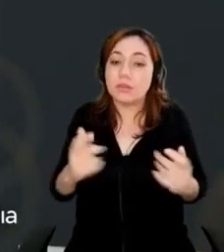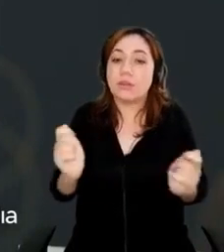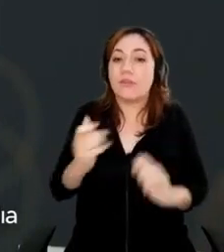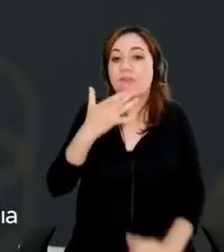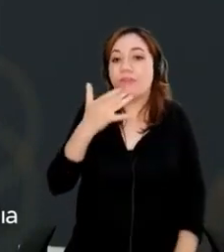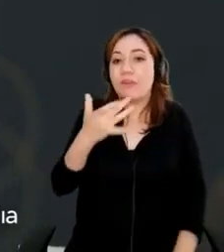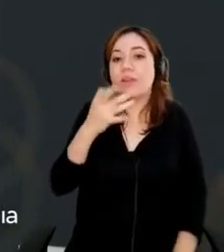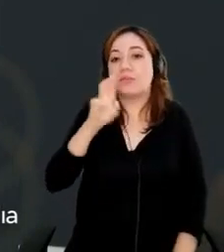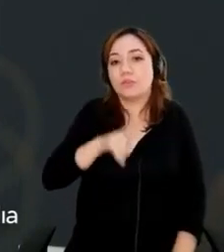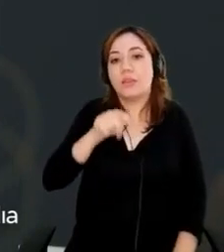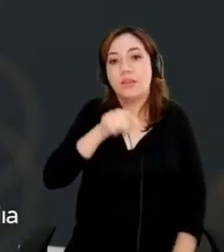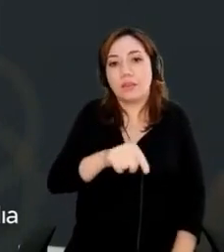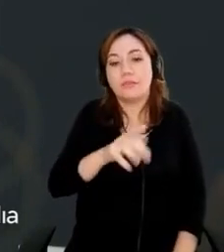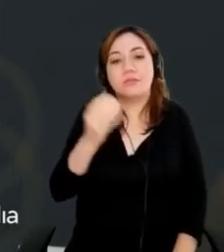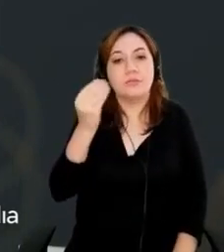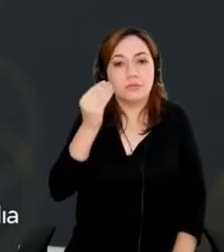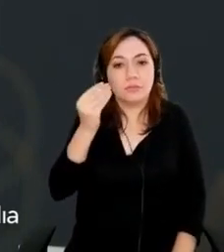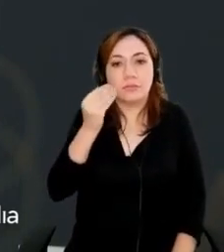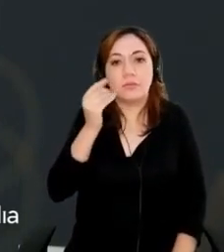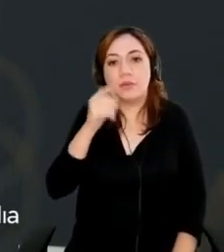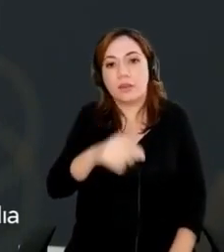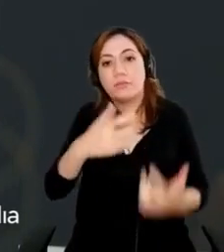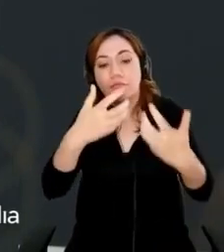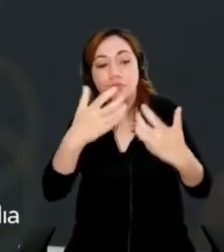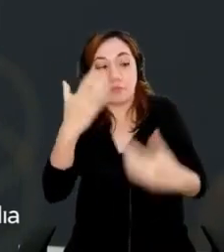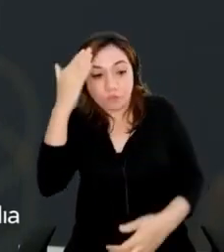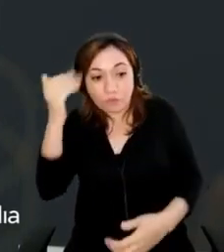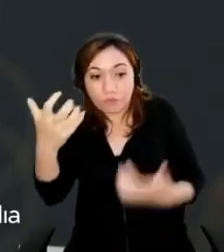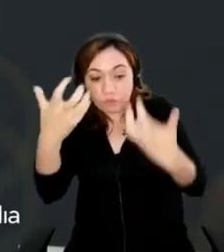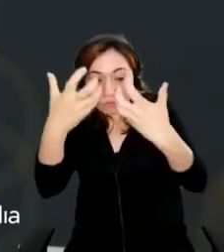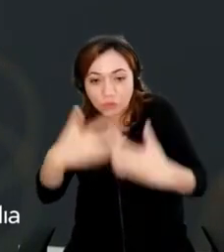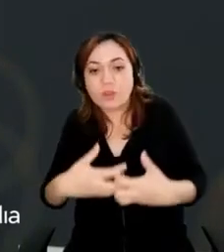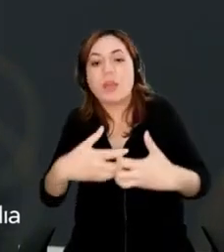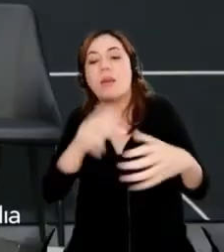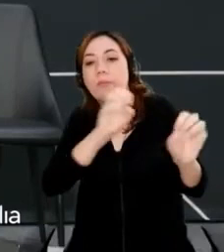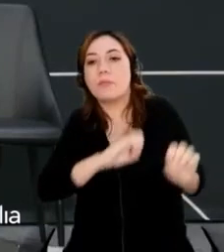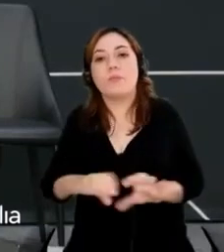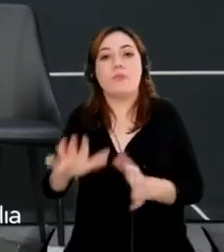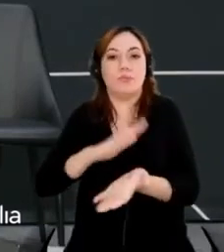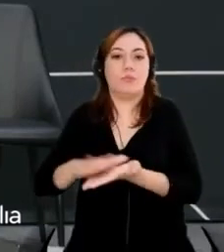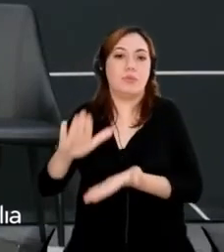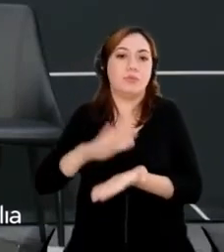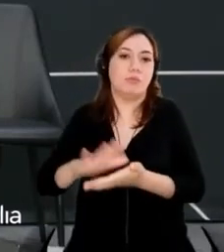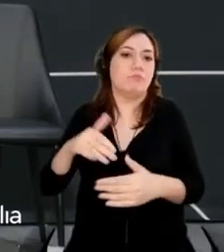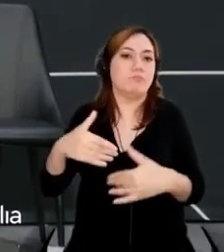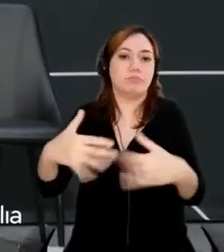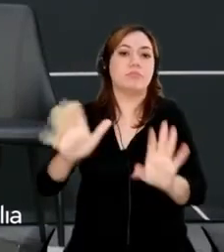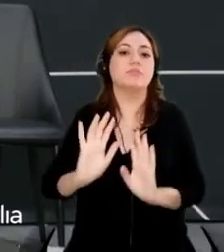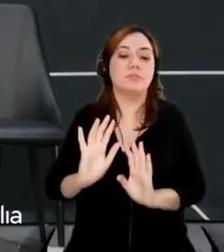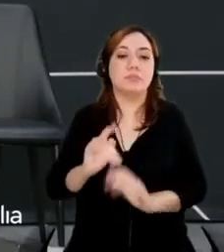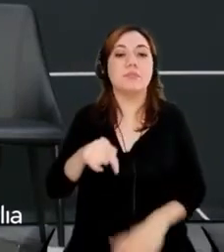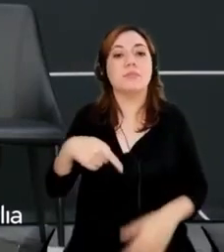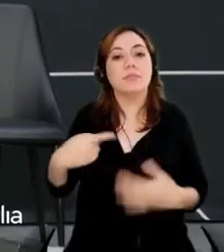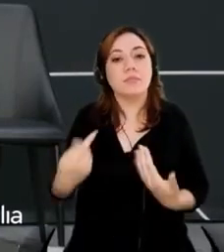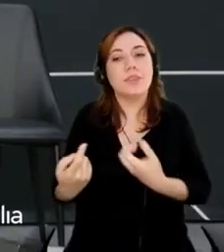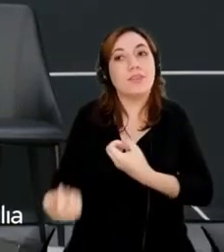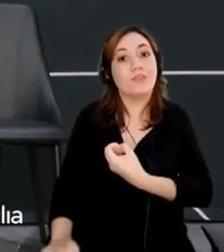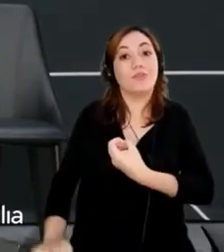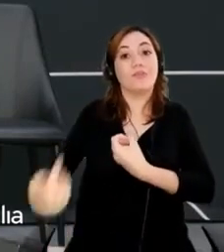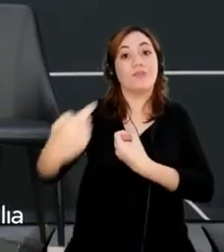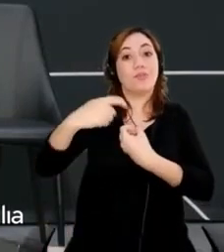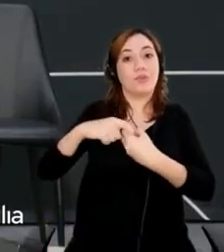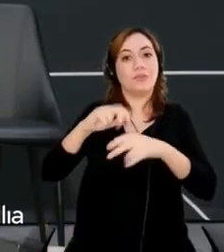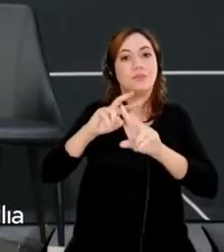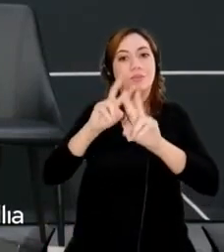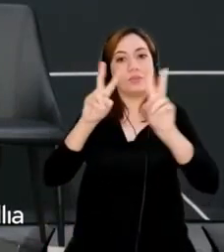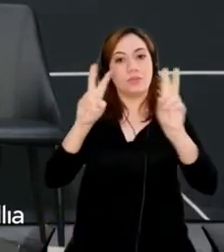they're successful, move to production from there. So back to the subject of digital transformation, to wrap